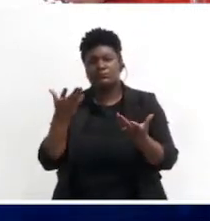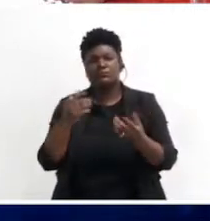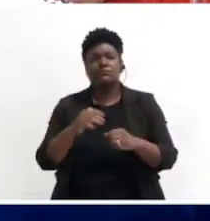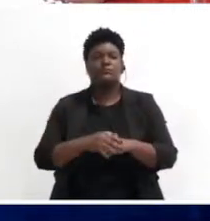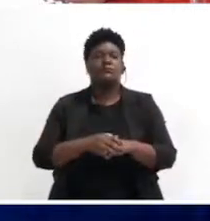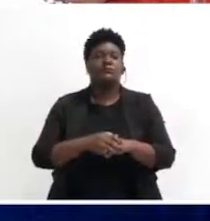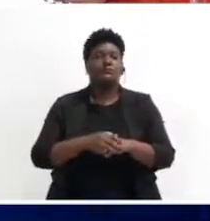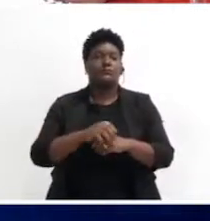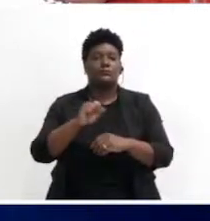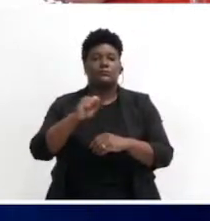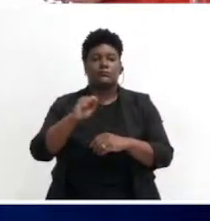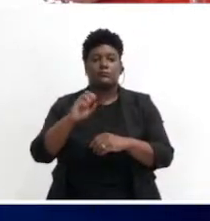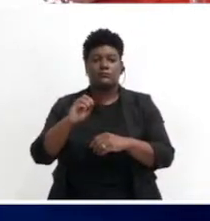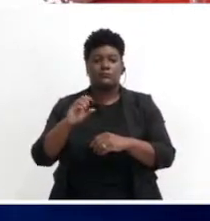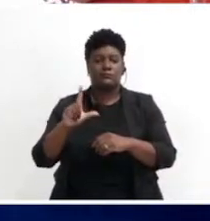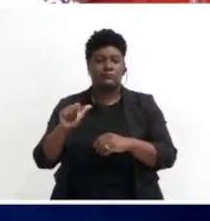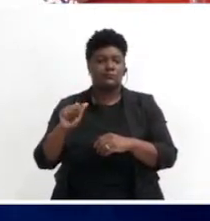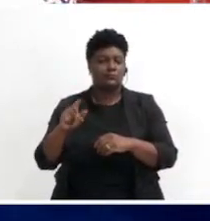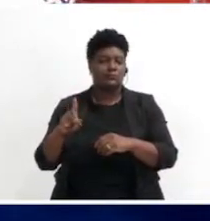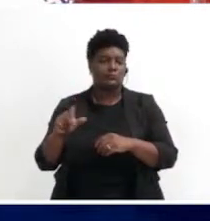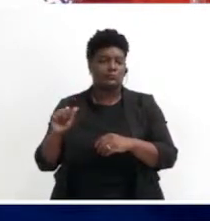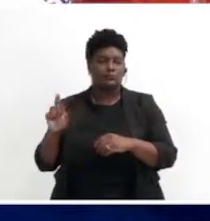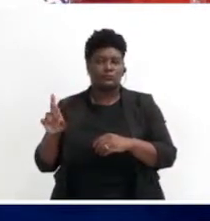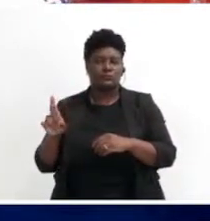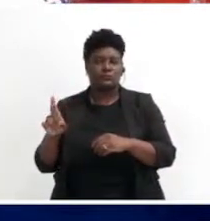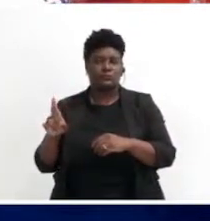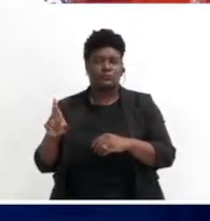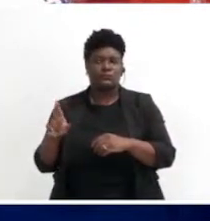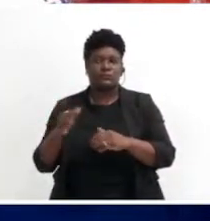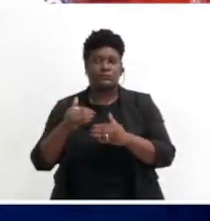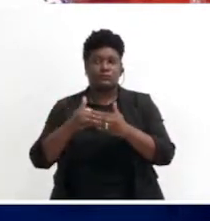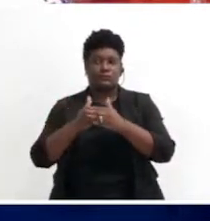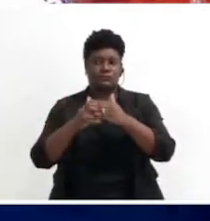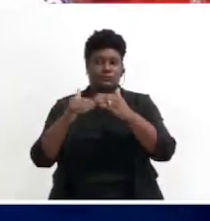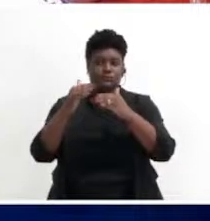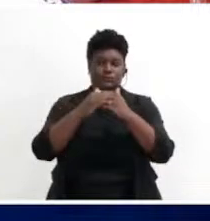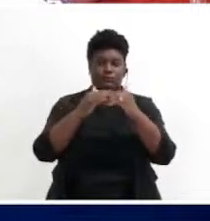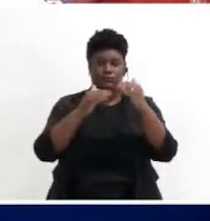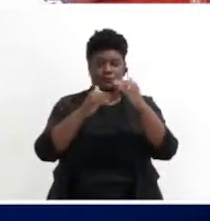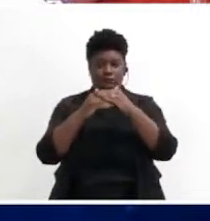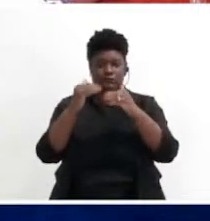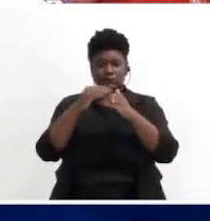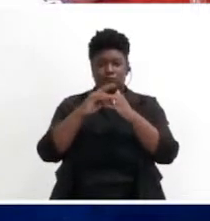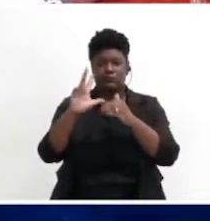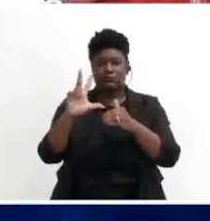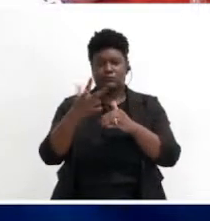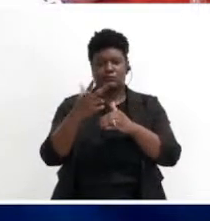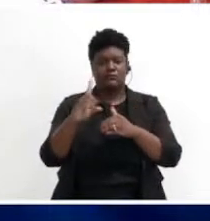again, when you want to densify, this is where it's used.